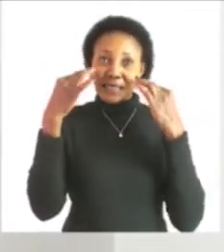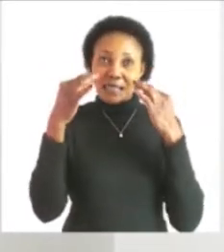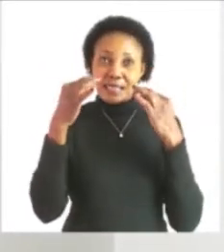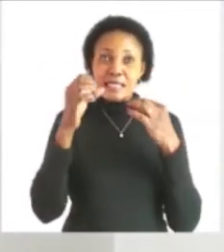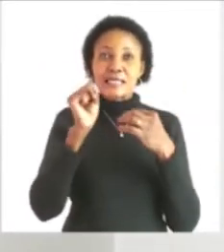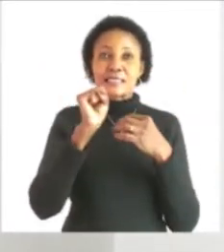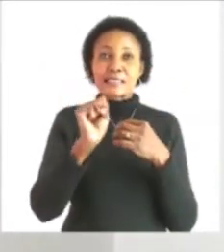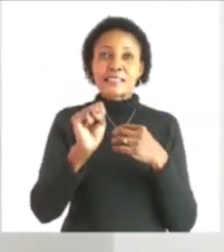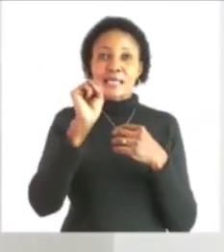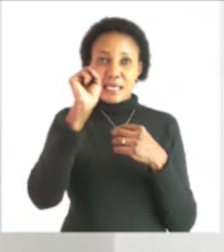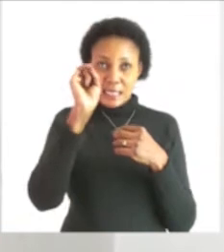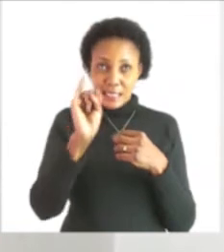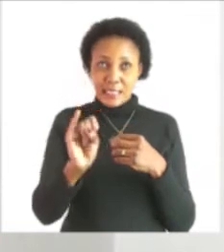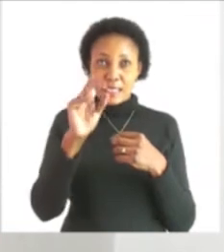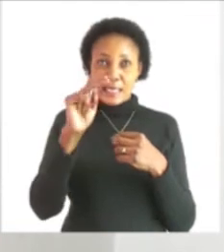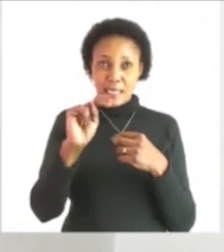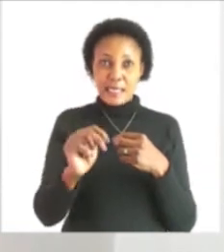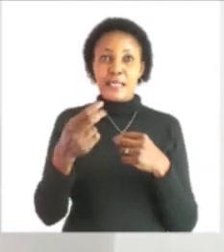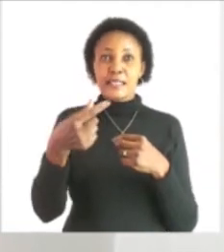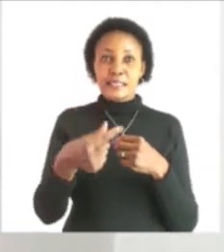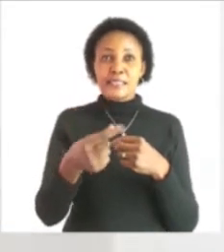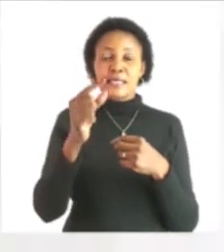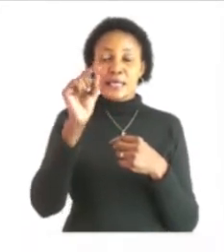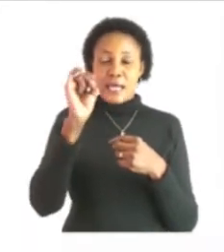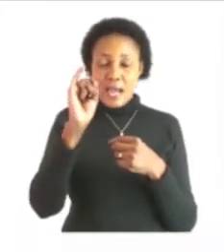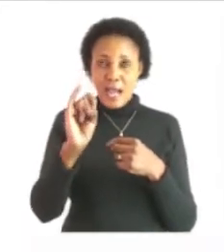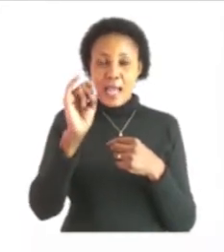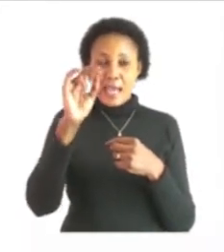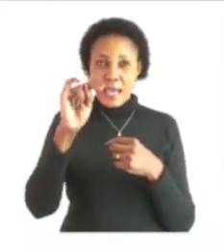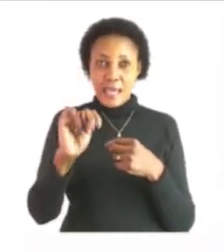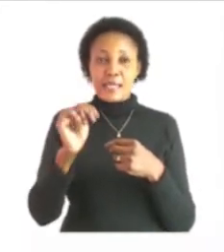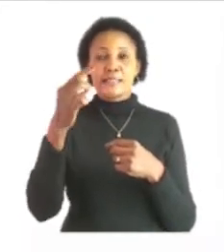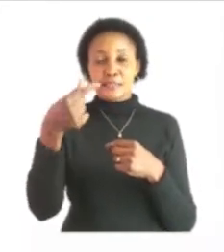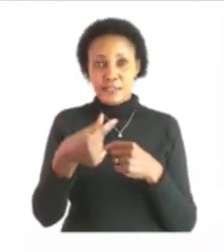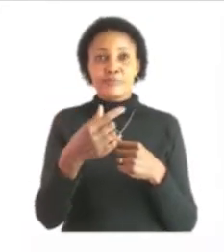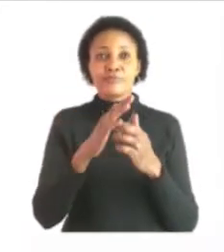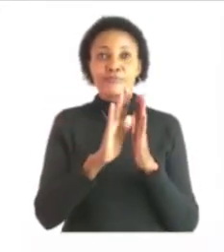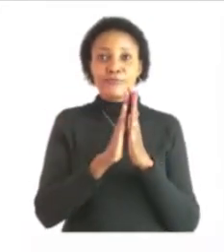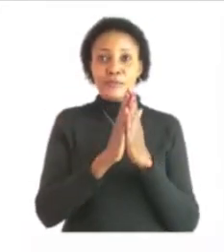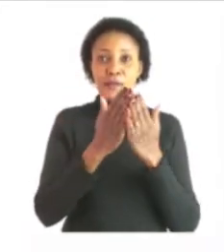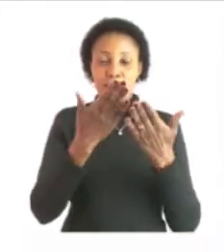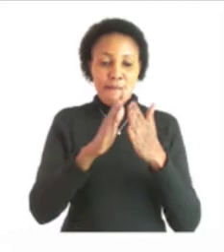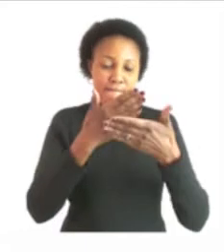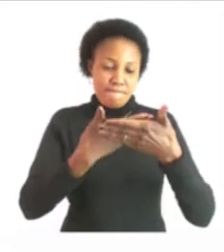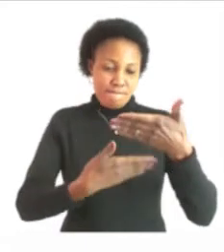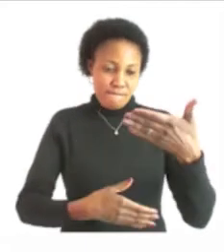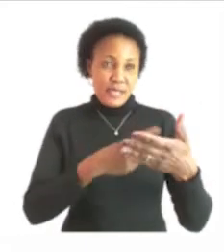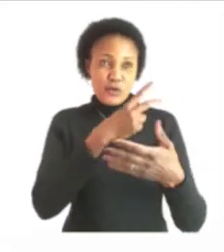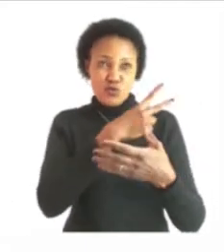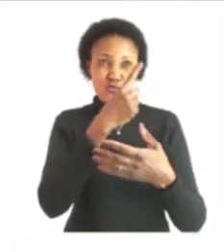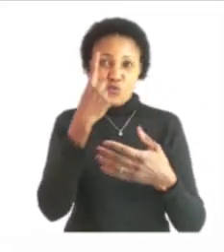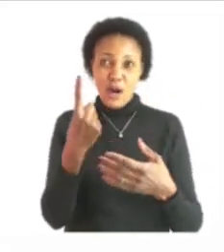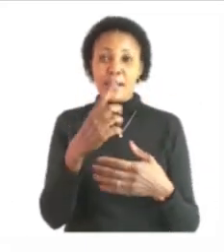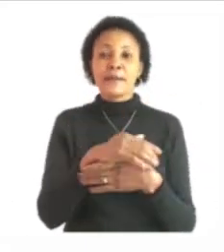If you turn to page 21, you will see what I'm talking about. You will see on page 21